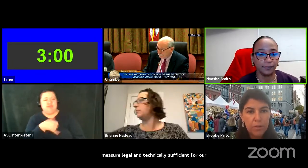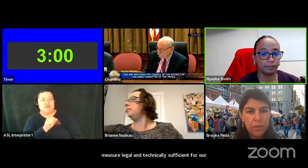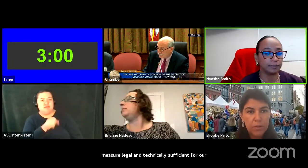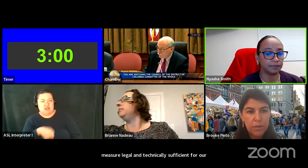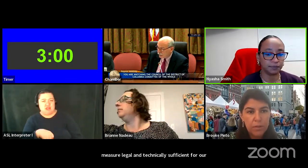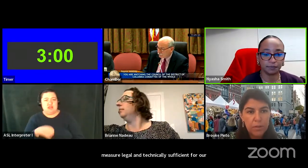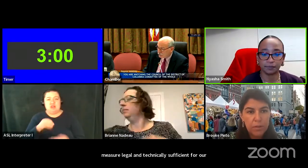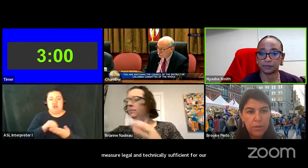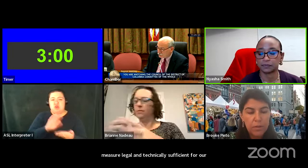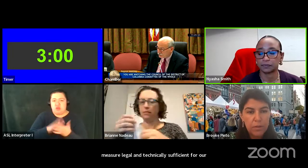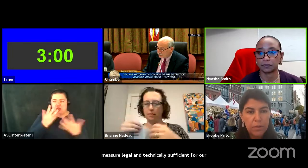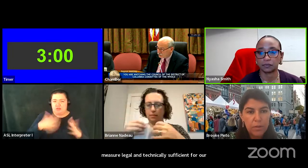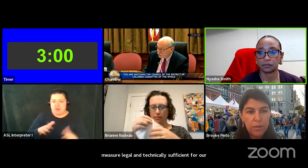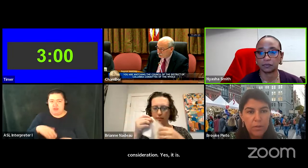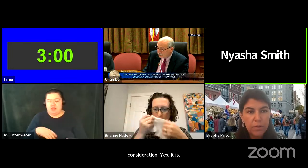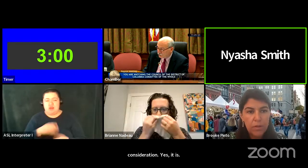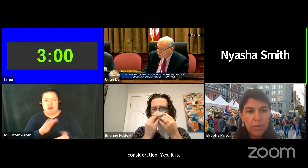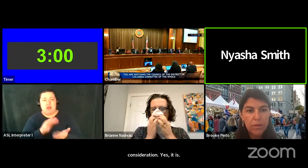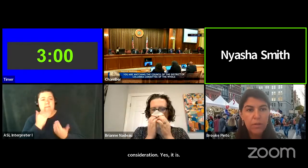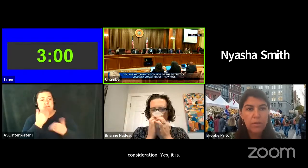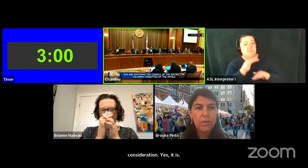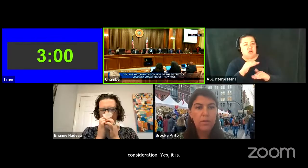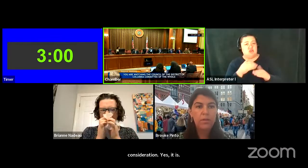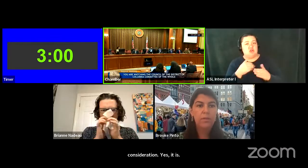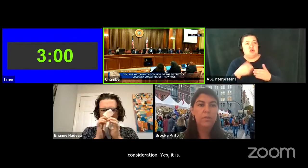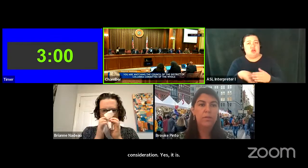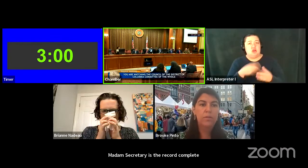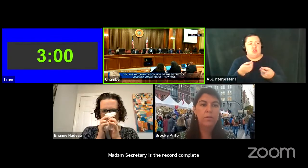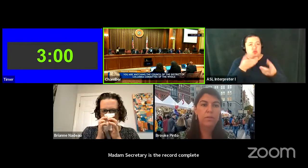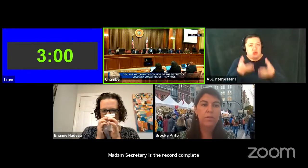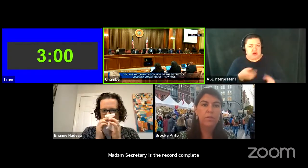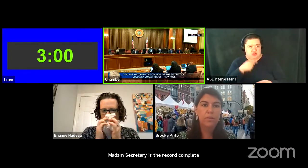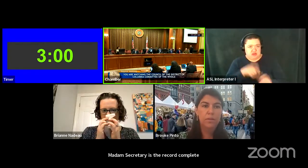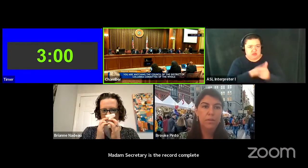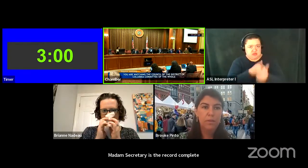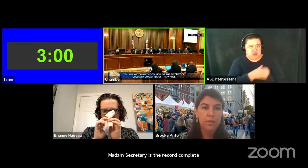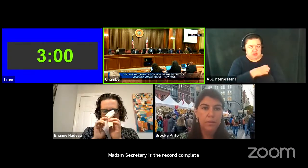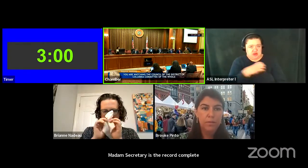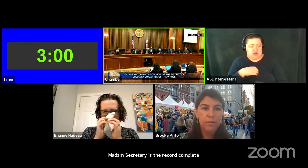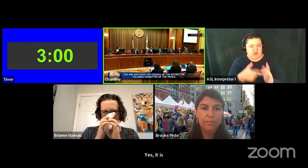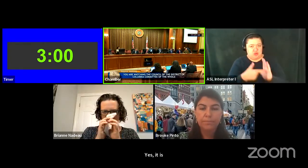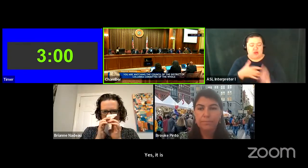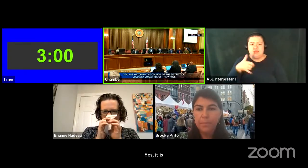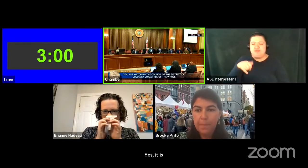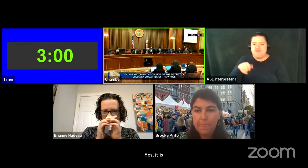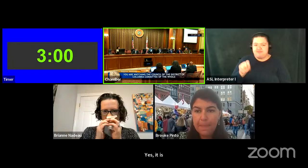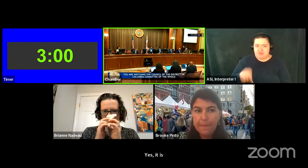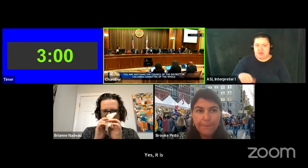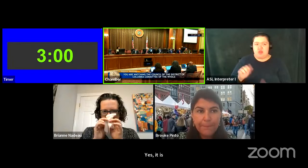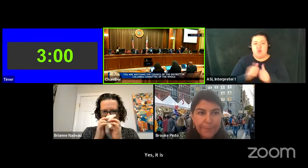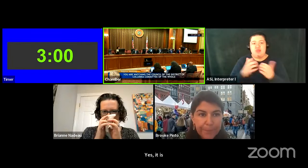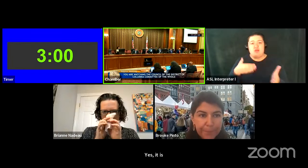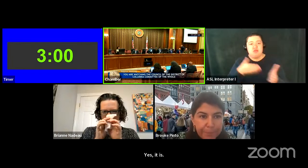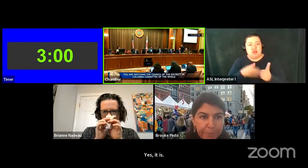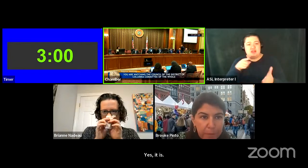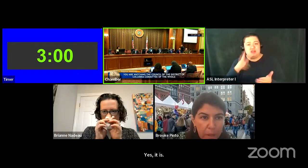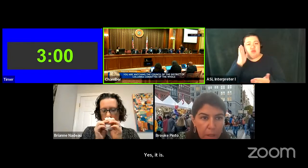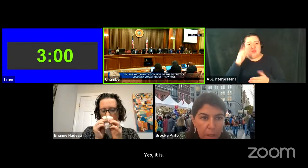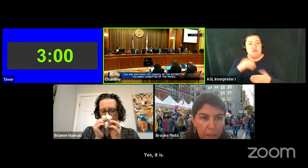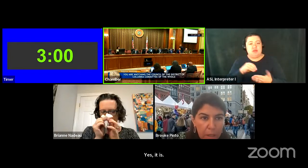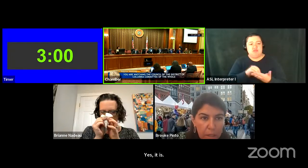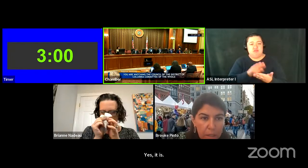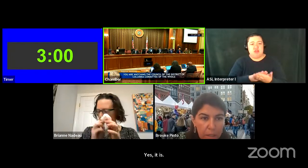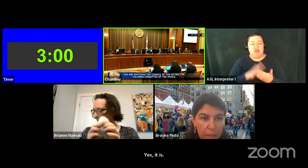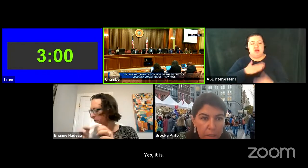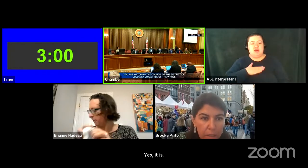Yes, it is. Madam Budget Director, does the measure's fiscal impact statement comply with council requirements? Yes, it does. Without objection, this measure will be placed on the consent